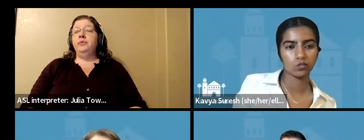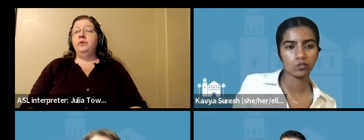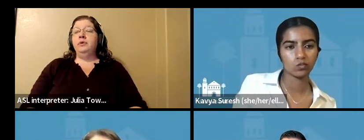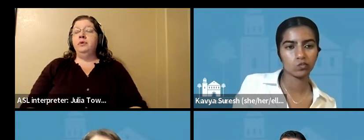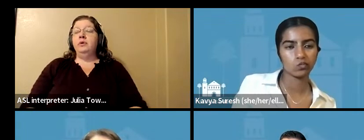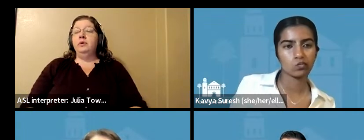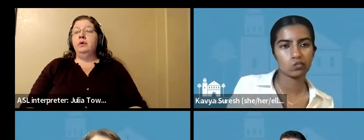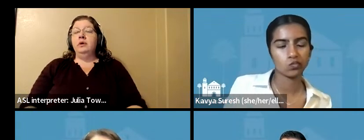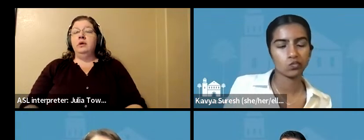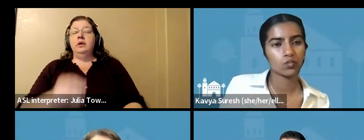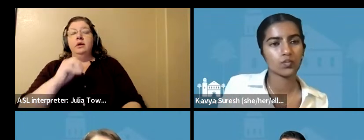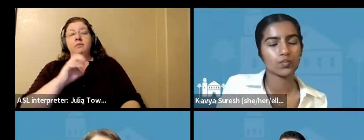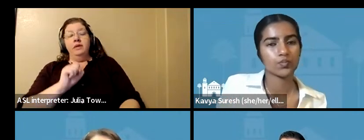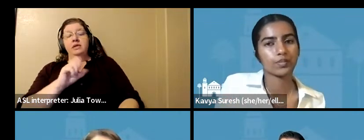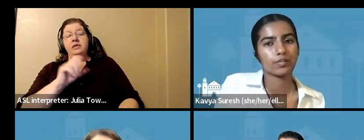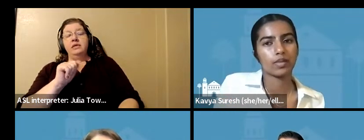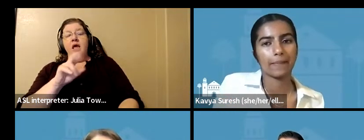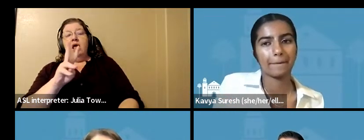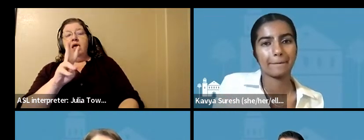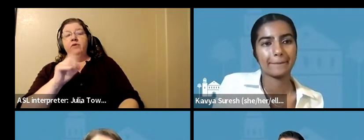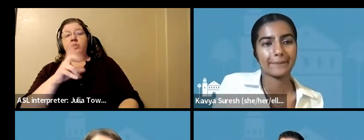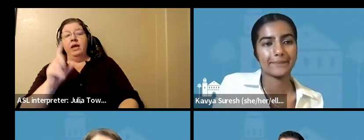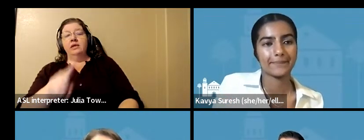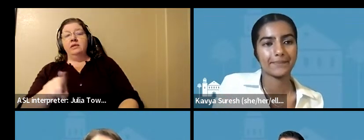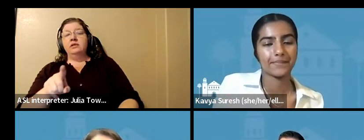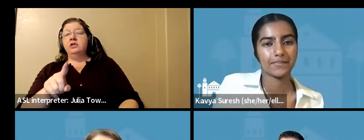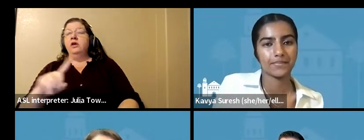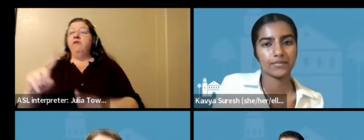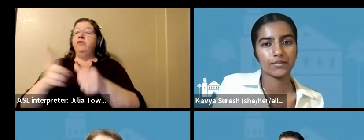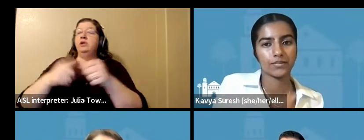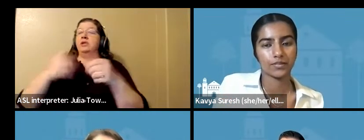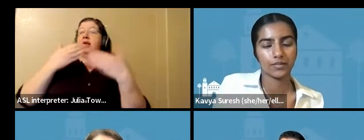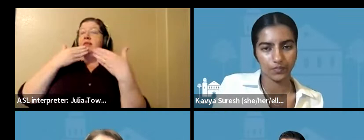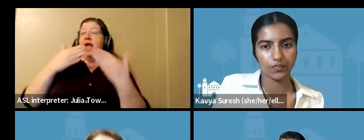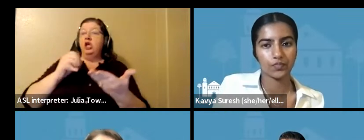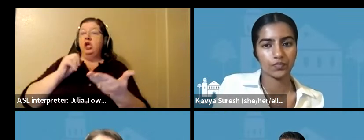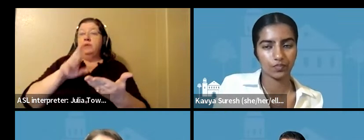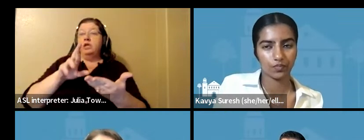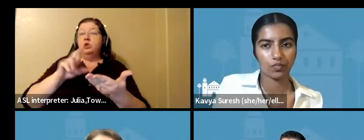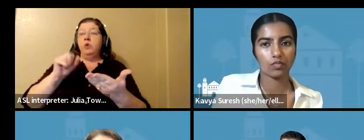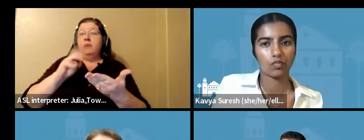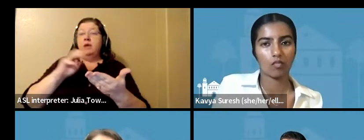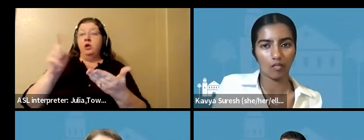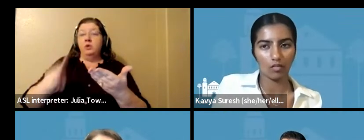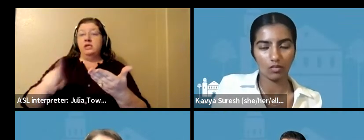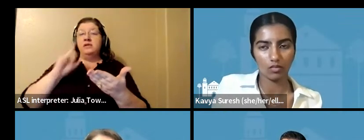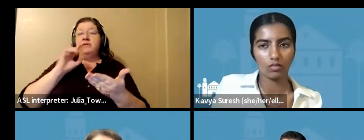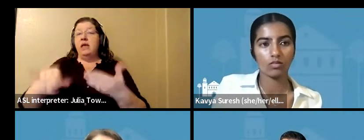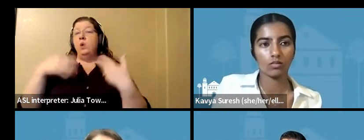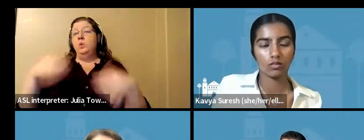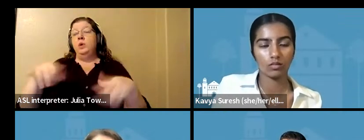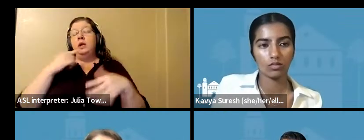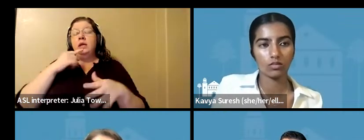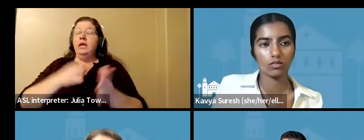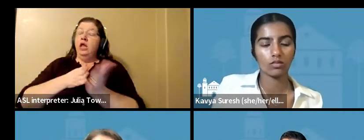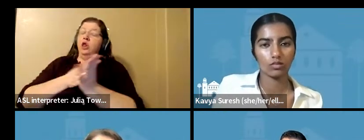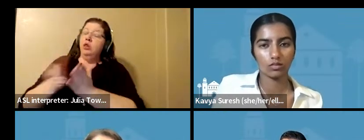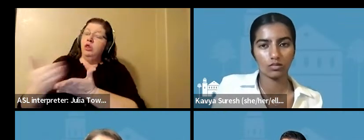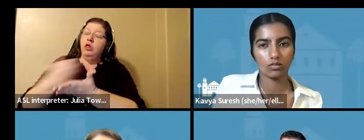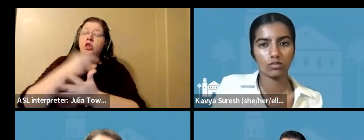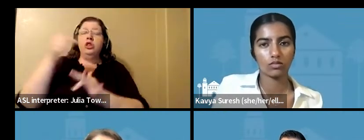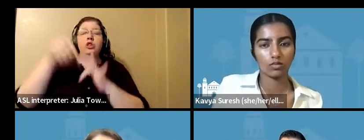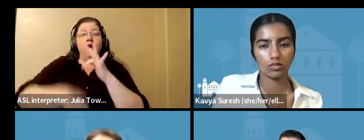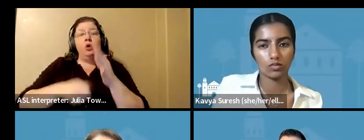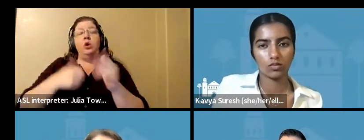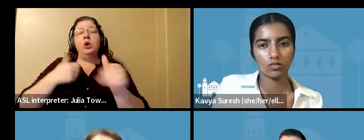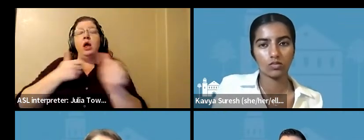Ms. Alvarez? First of all, thank you, Mr. Ramirez, for such a thorough update. And as